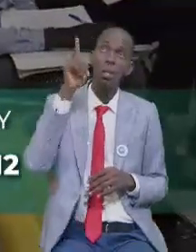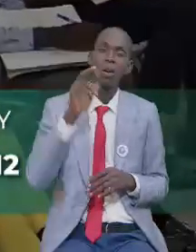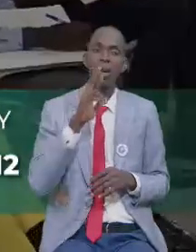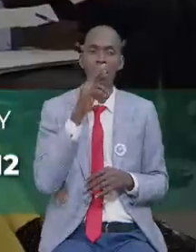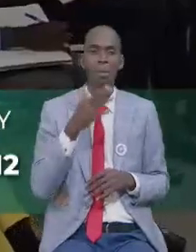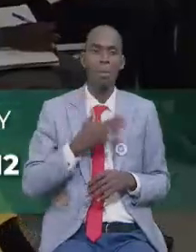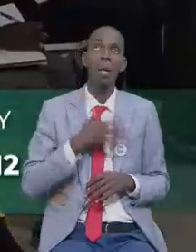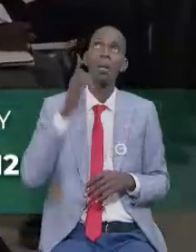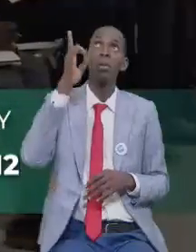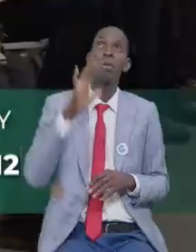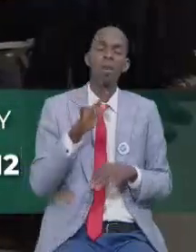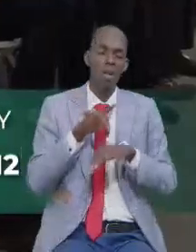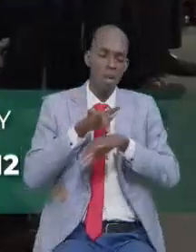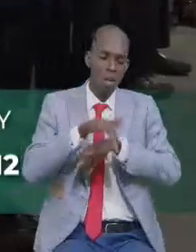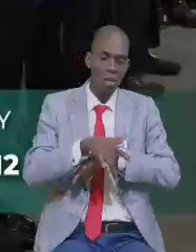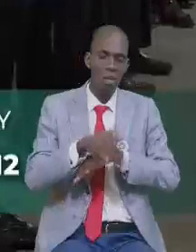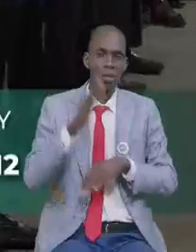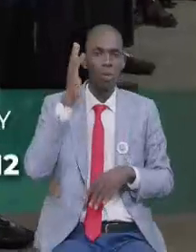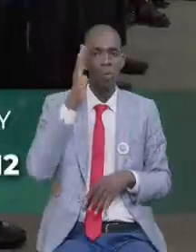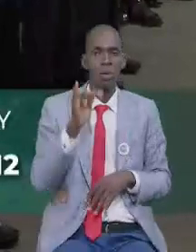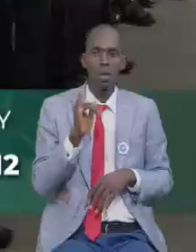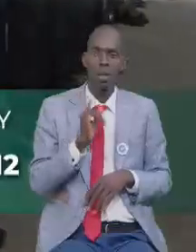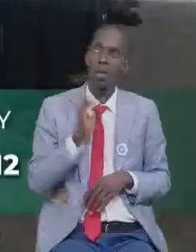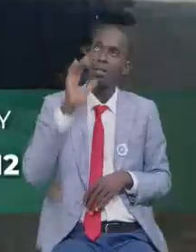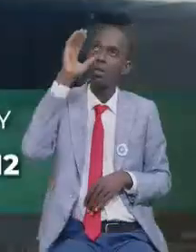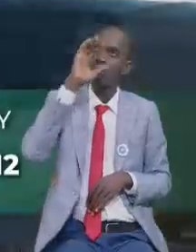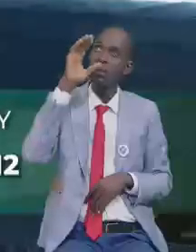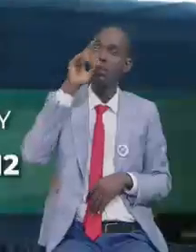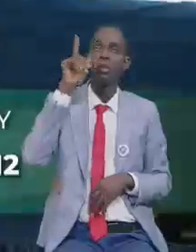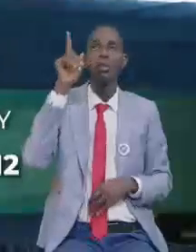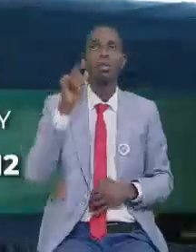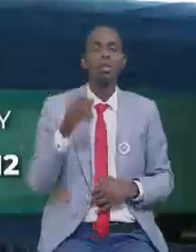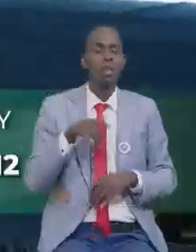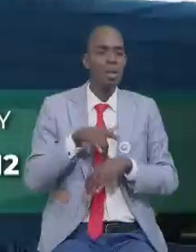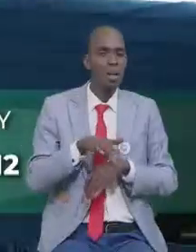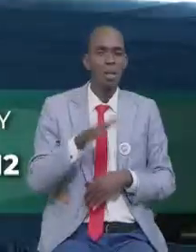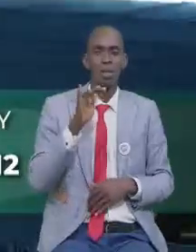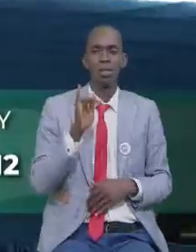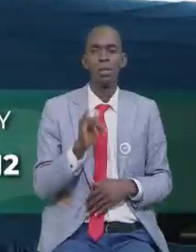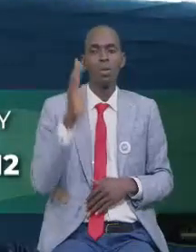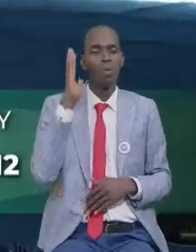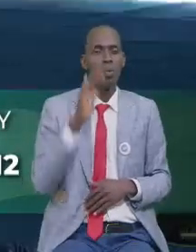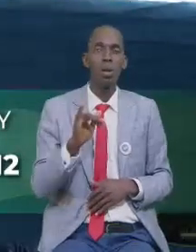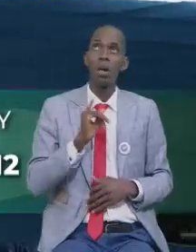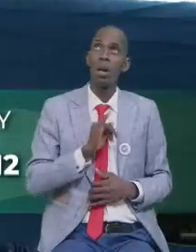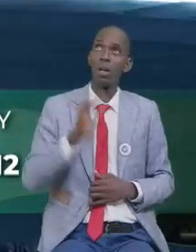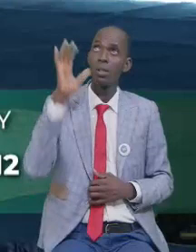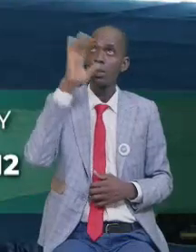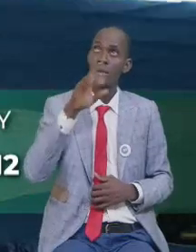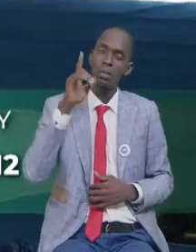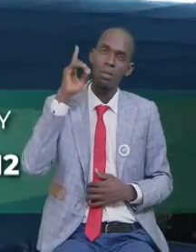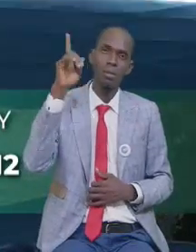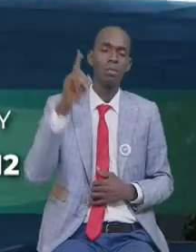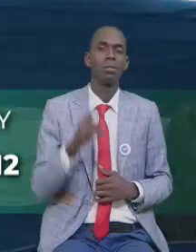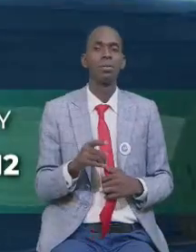Early will I seek thee. Early will I seek thee. Somebody